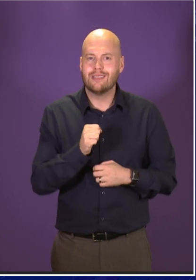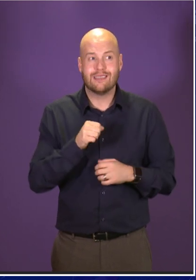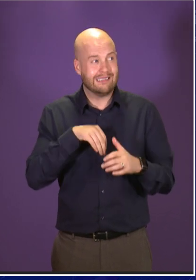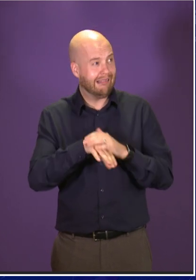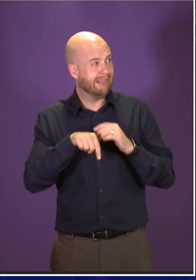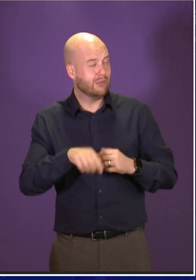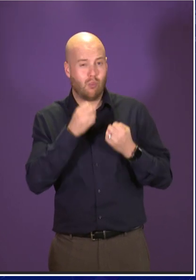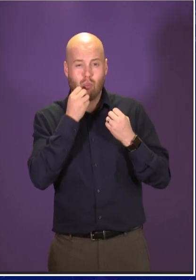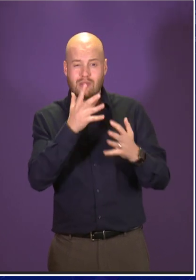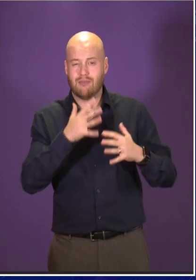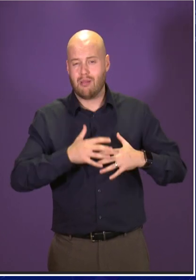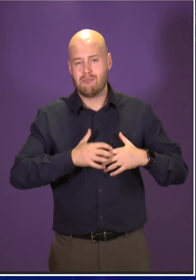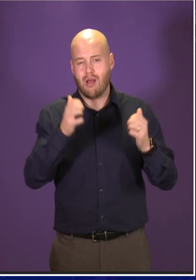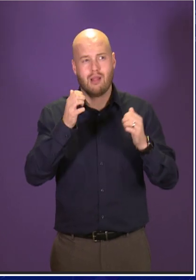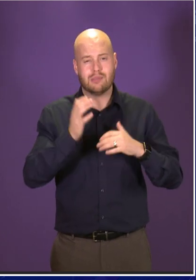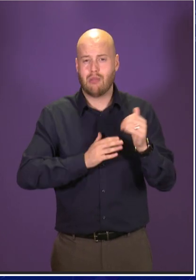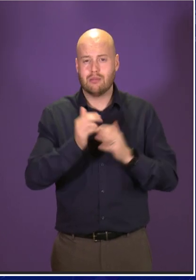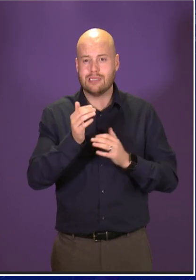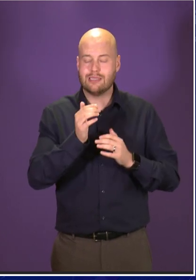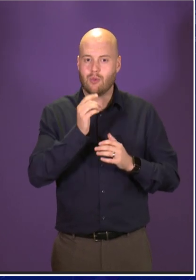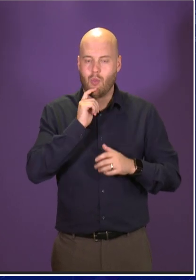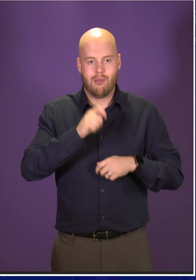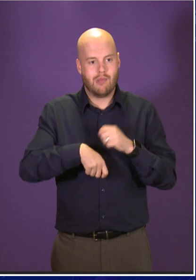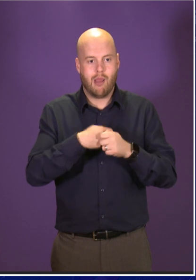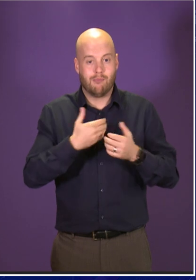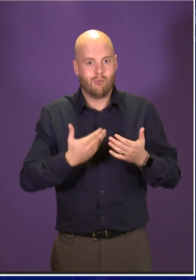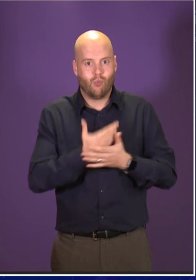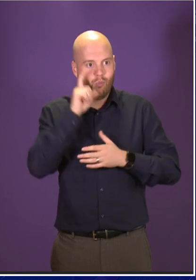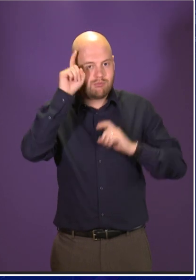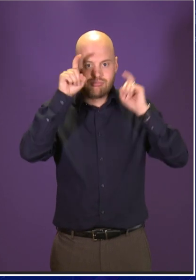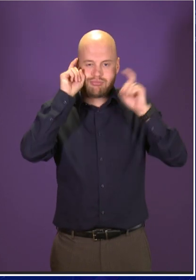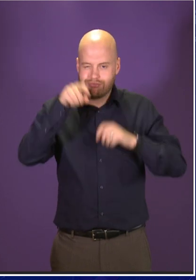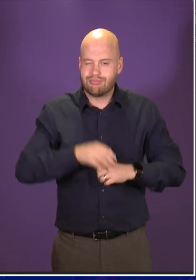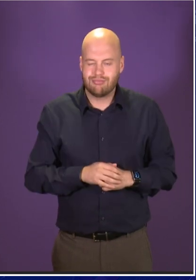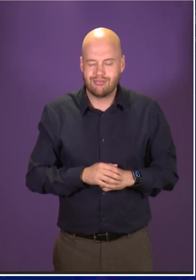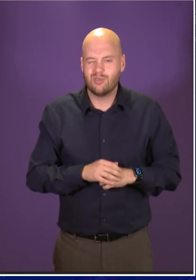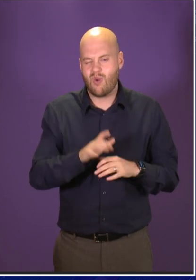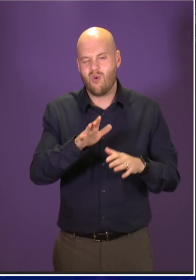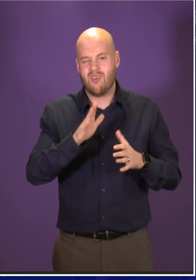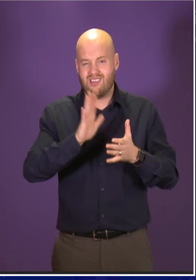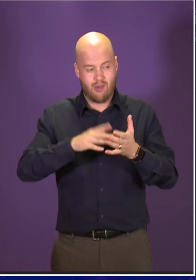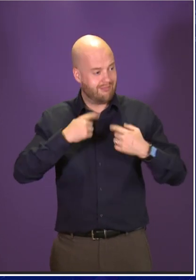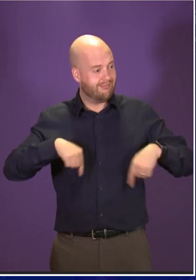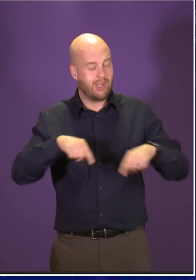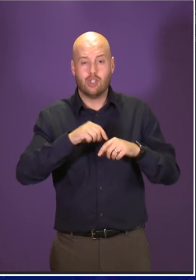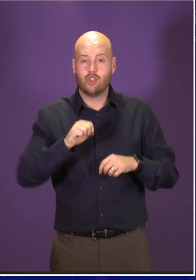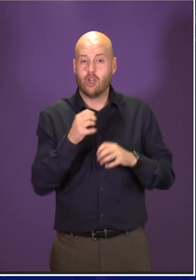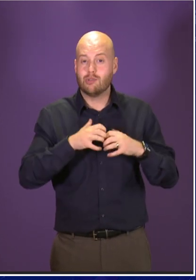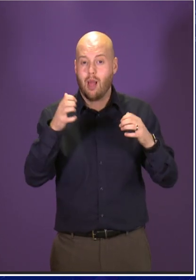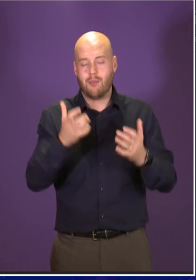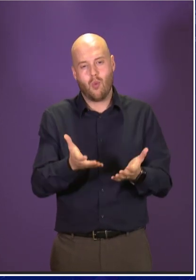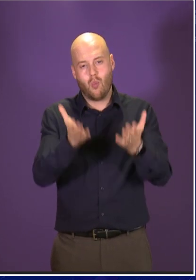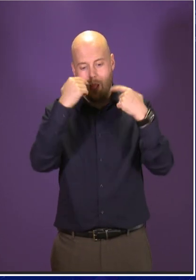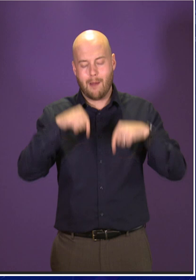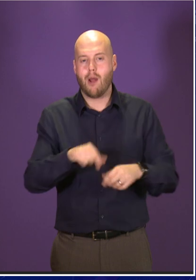building provides that extra spark of creativity. So once again, on behalf of all my fellow colleagues and members of the Scottish Parliament, welcome